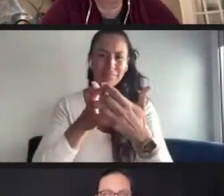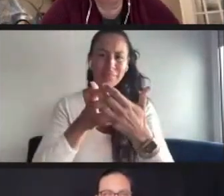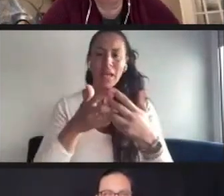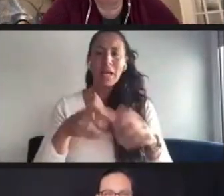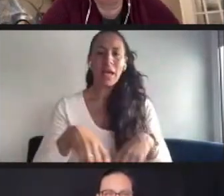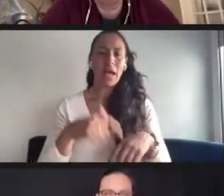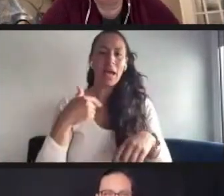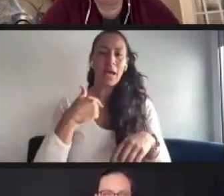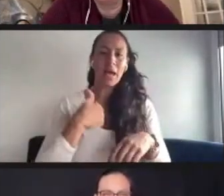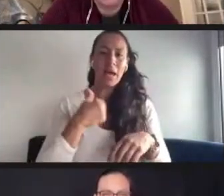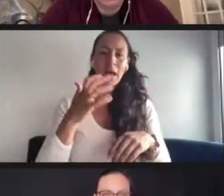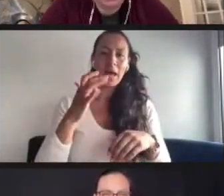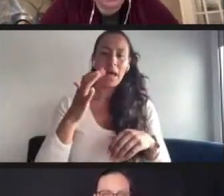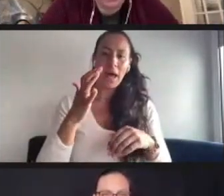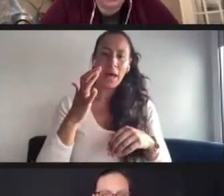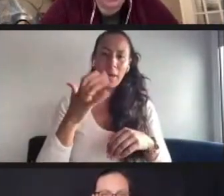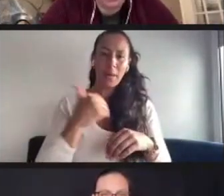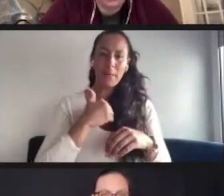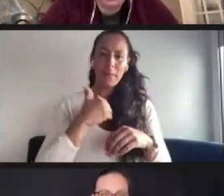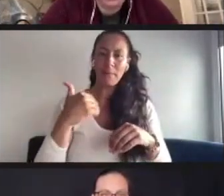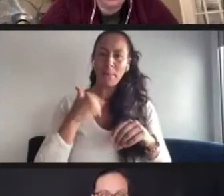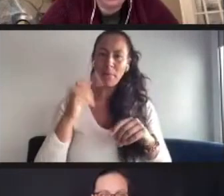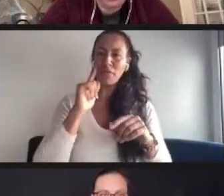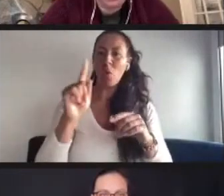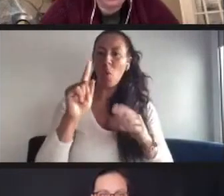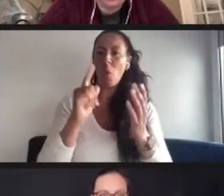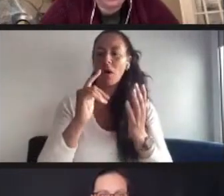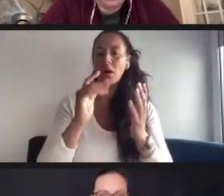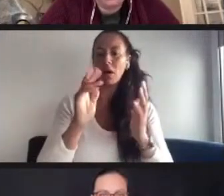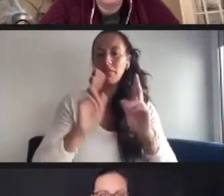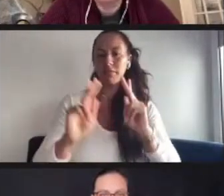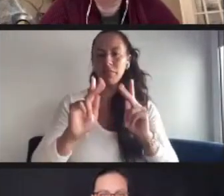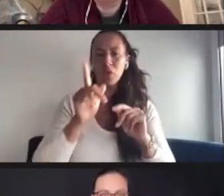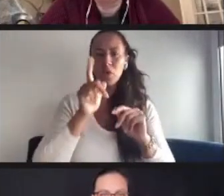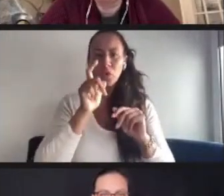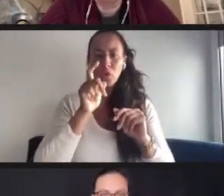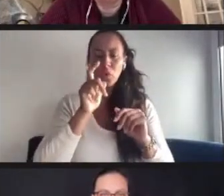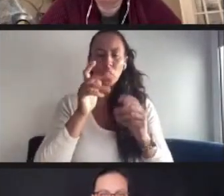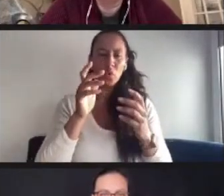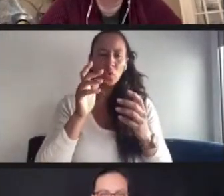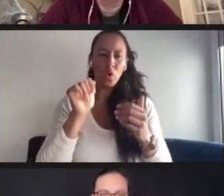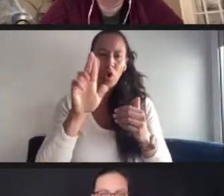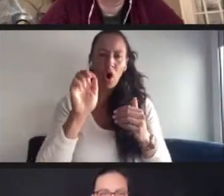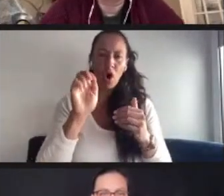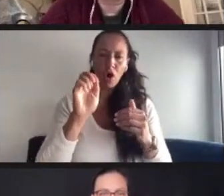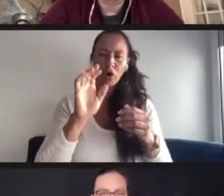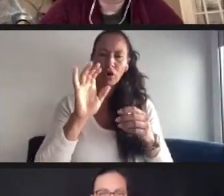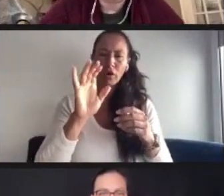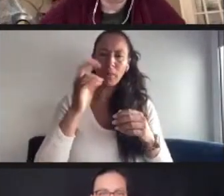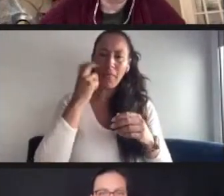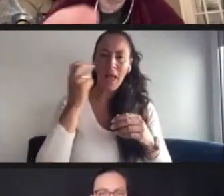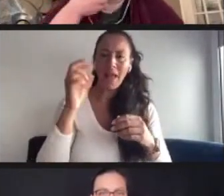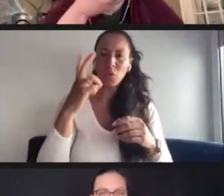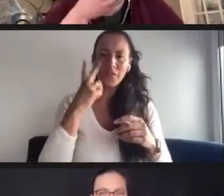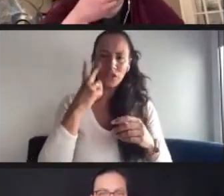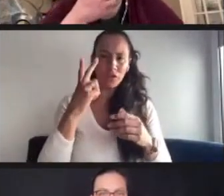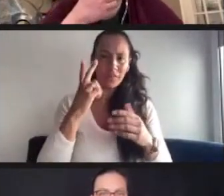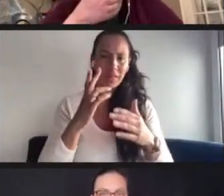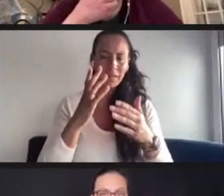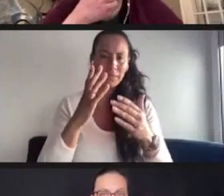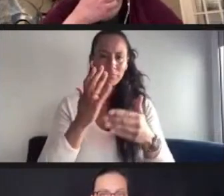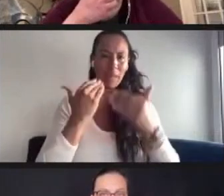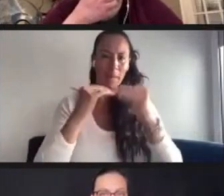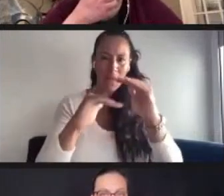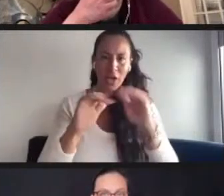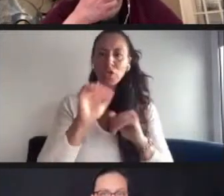a academics listserv for individuals who are faculty and who are blind or visually impaired. And everybody does things in a slightly different